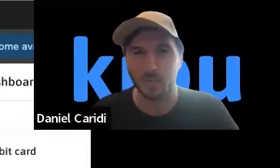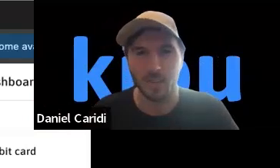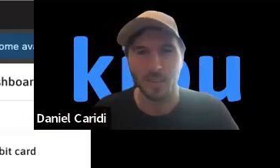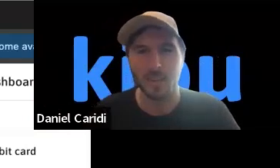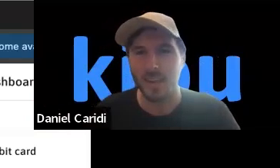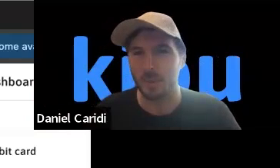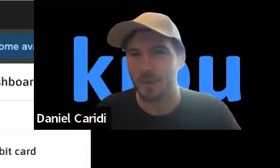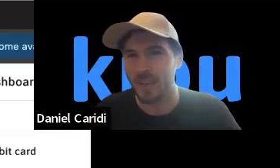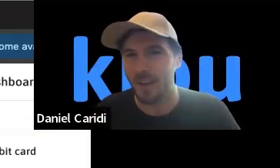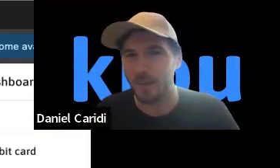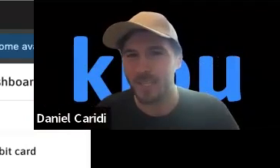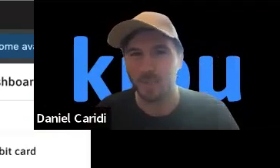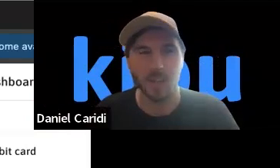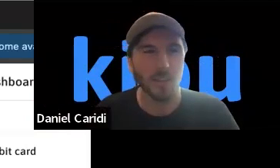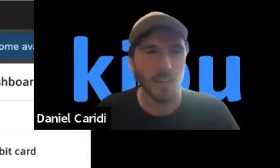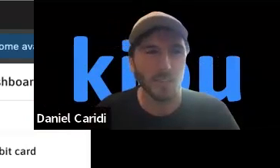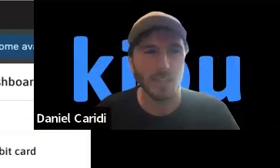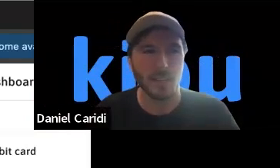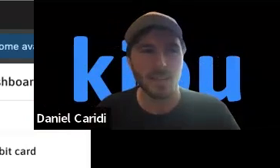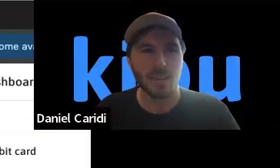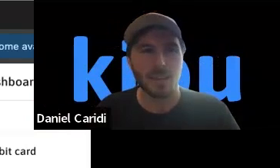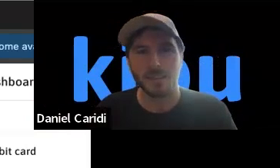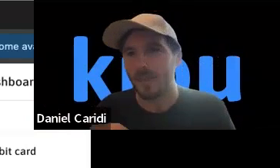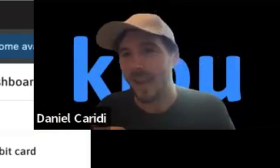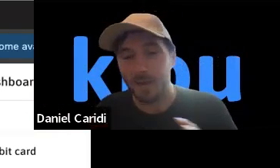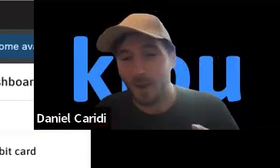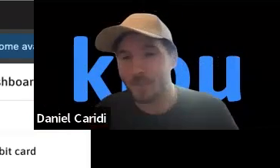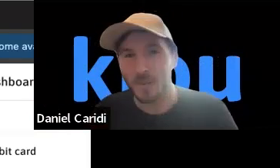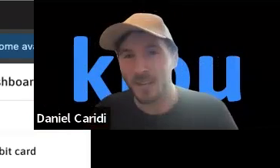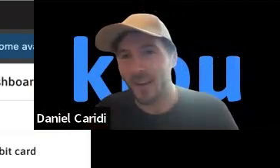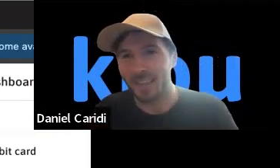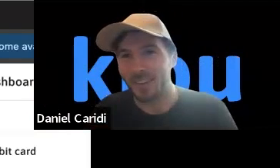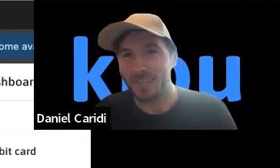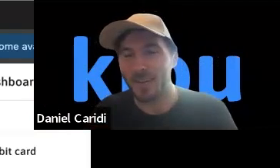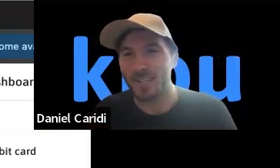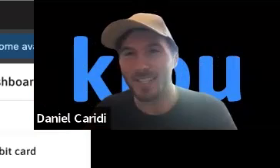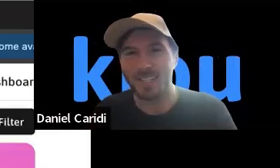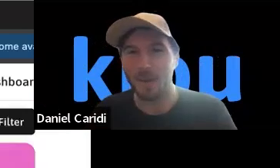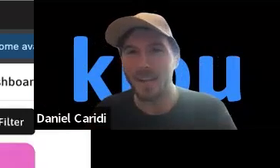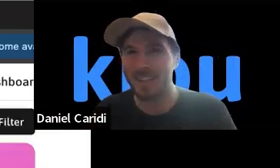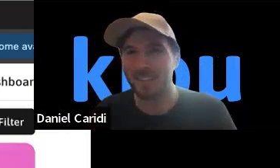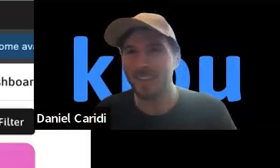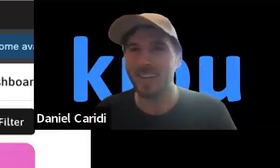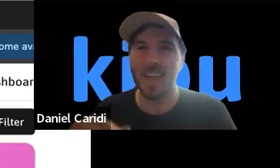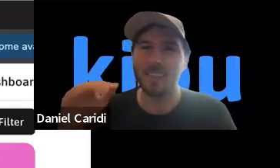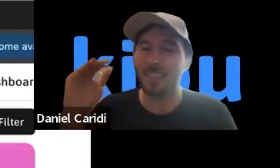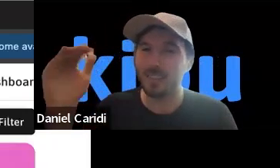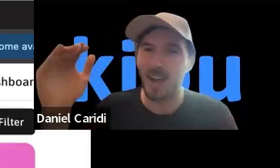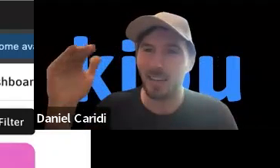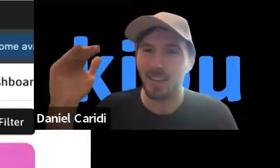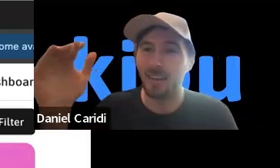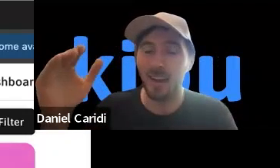you're working with. And then we always have up next and related videos. And I know I'm speeding right through this, but just to summarize everything